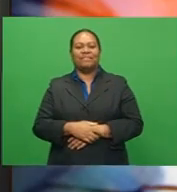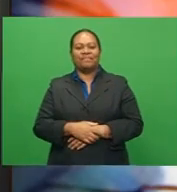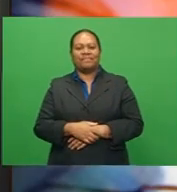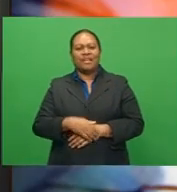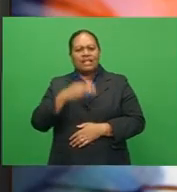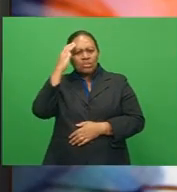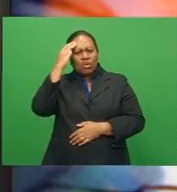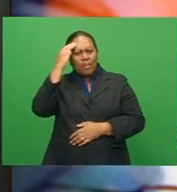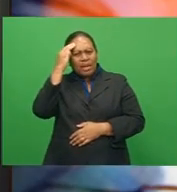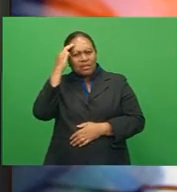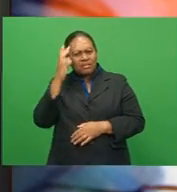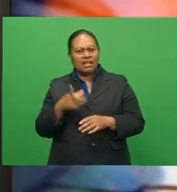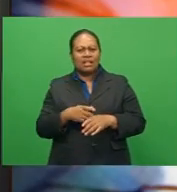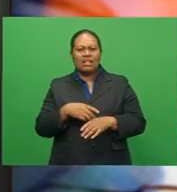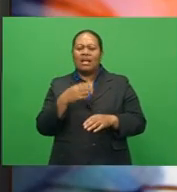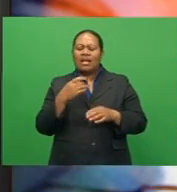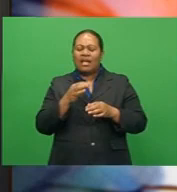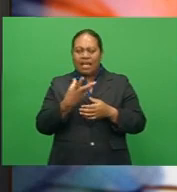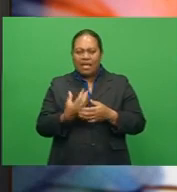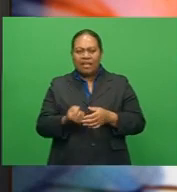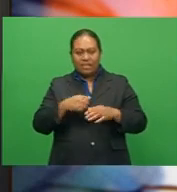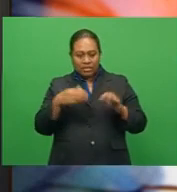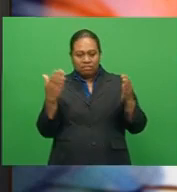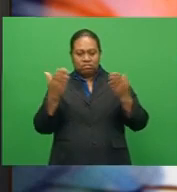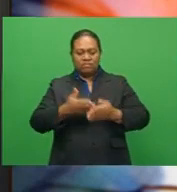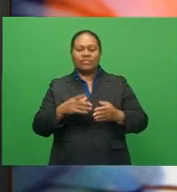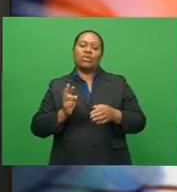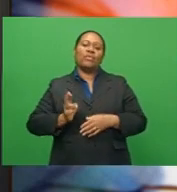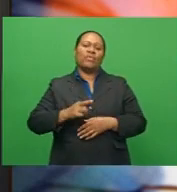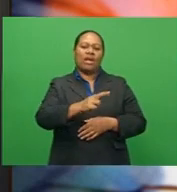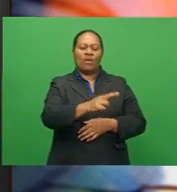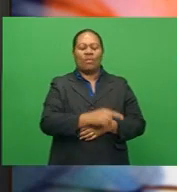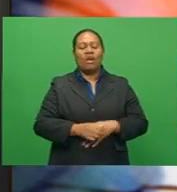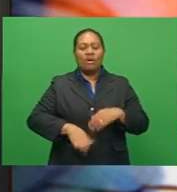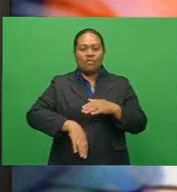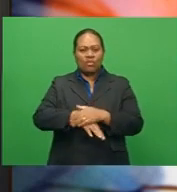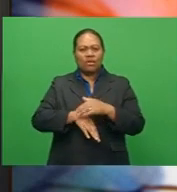is an area of focus for the Rewa football side heading into the last round